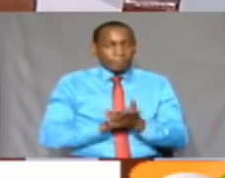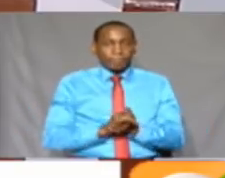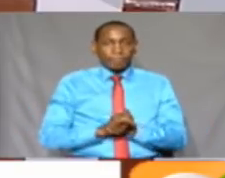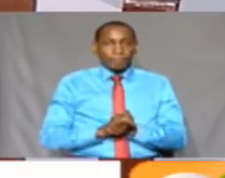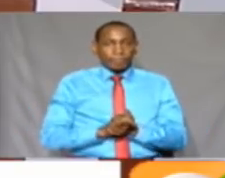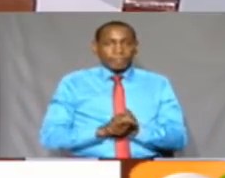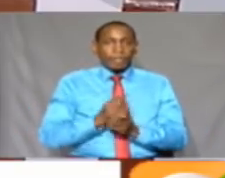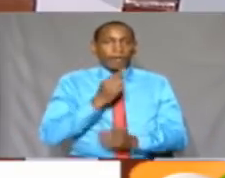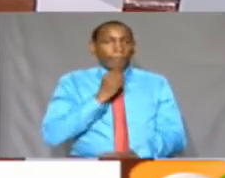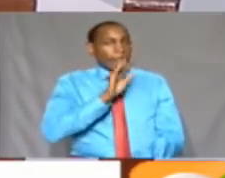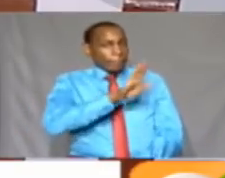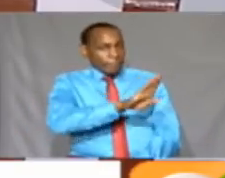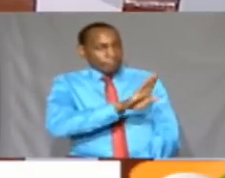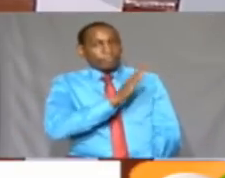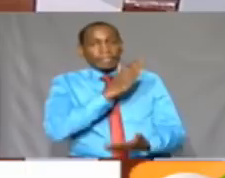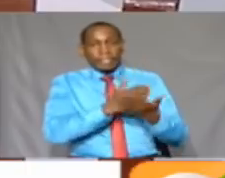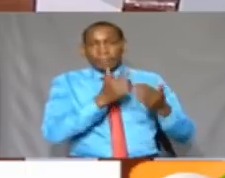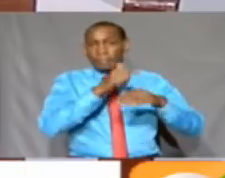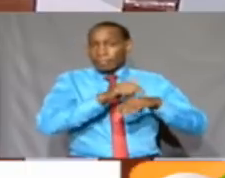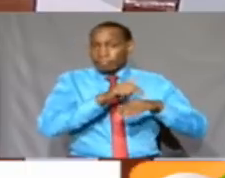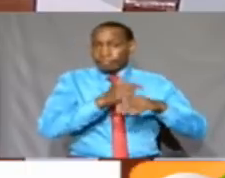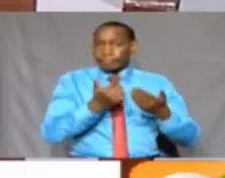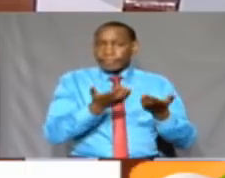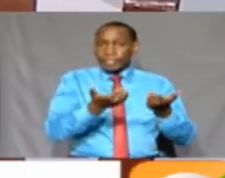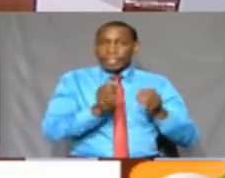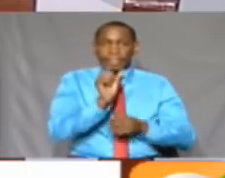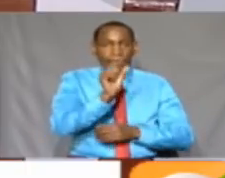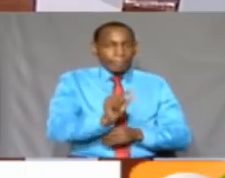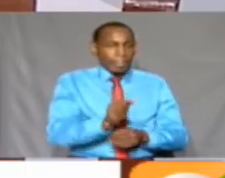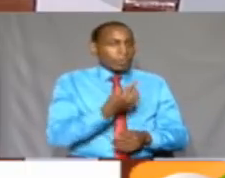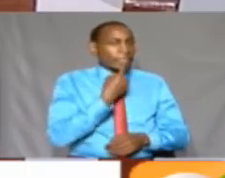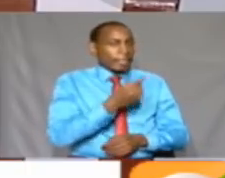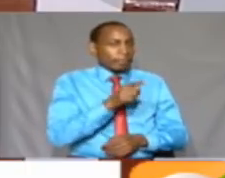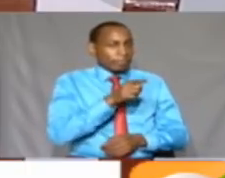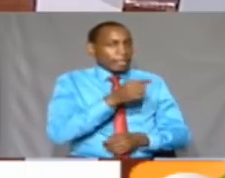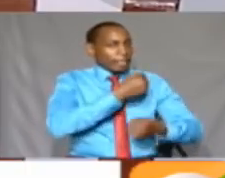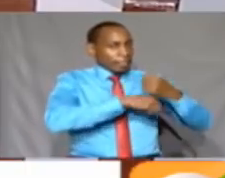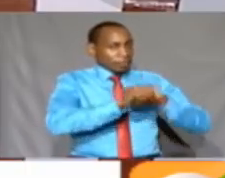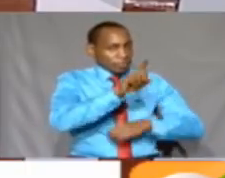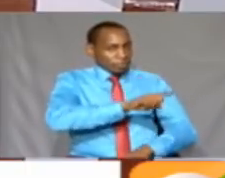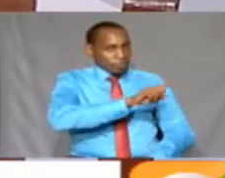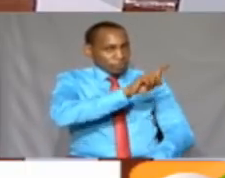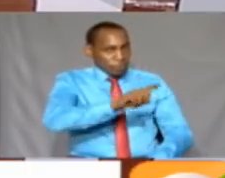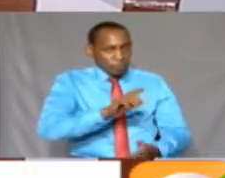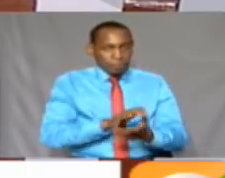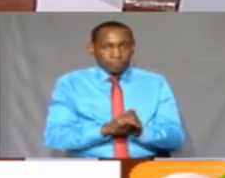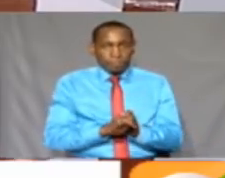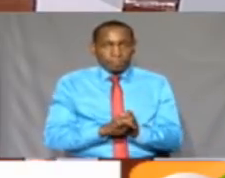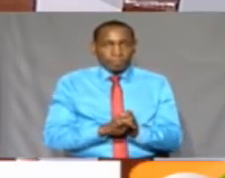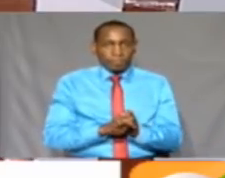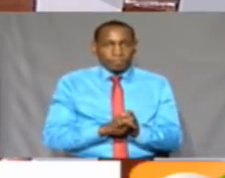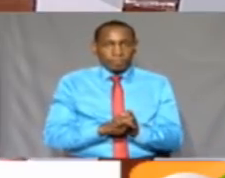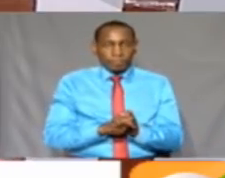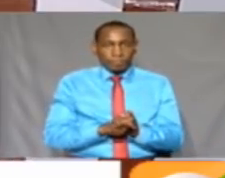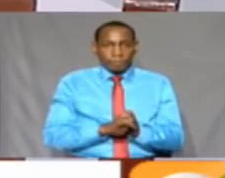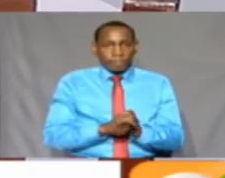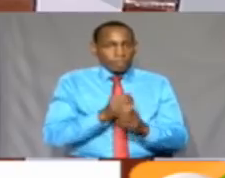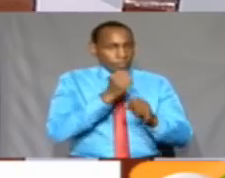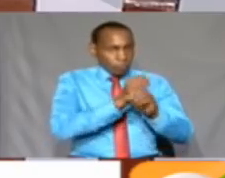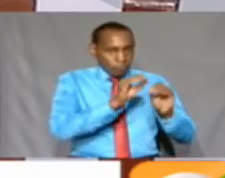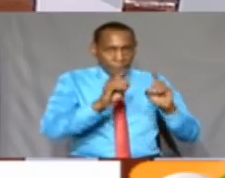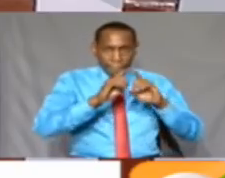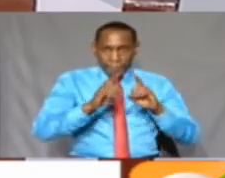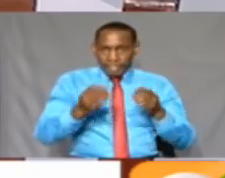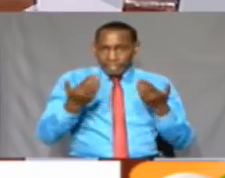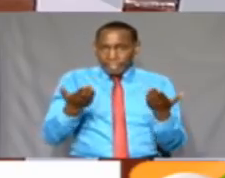this kid sometimes, he just needs somebody to tell him this is wrong. This is, you know, this is a no-go zone. Yeah. But it